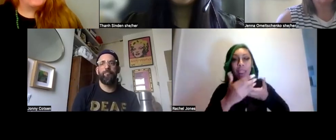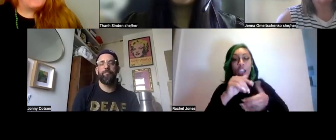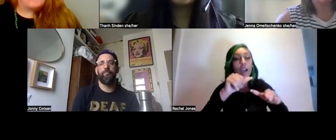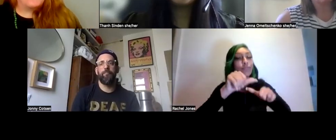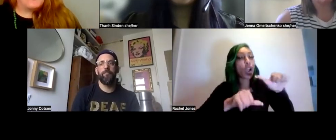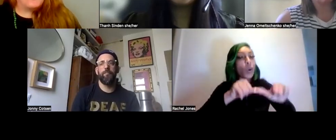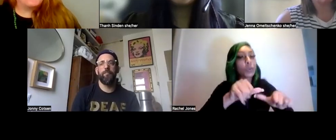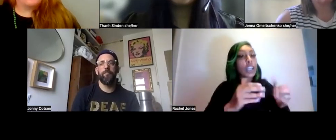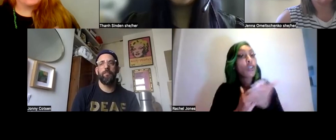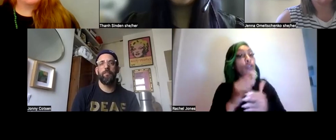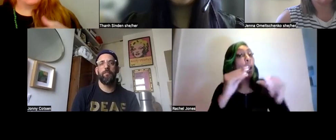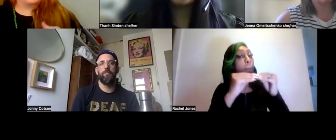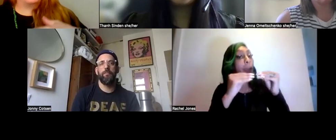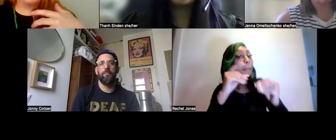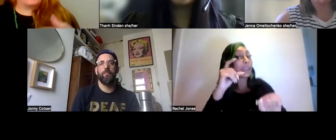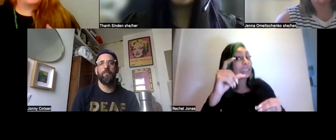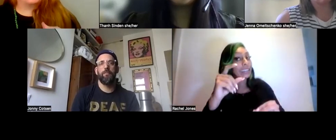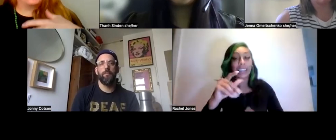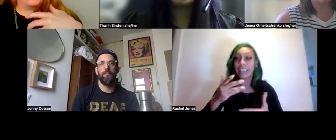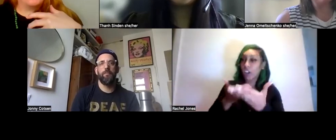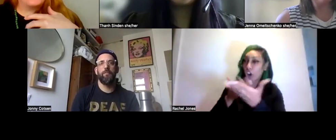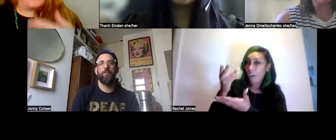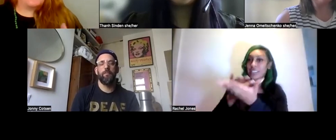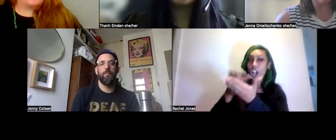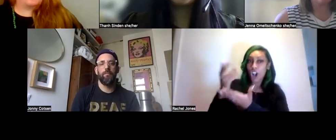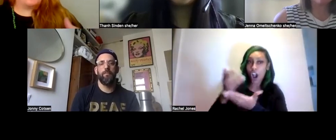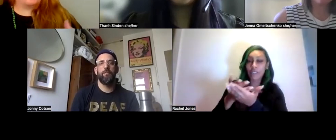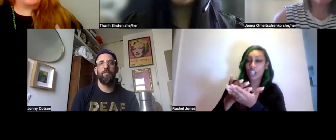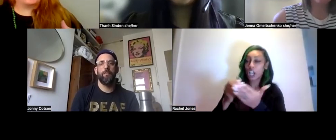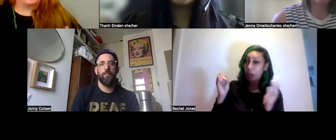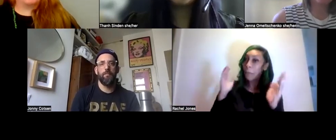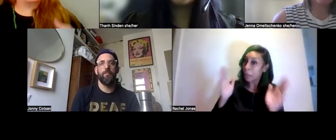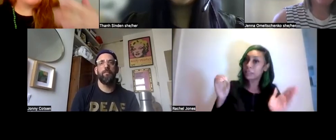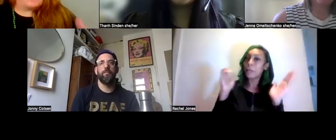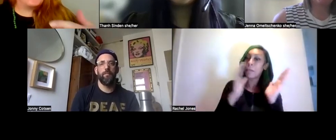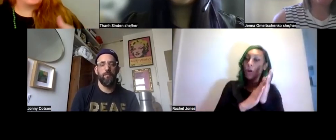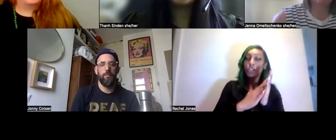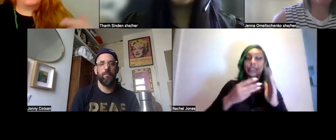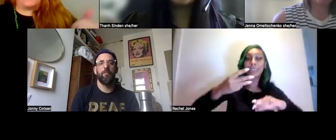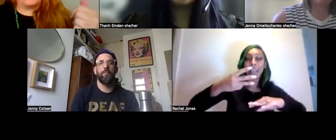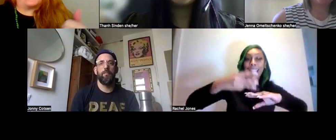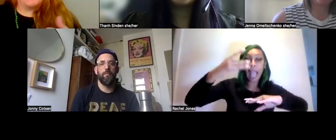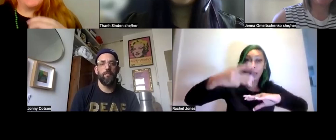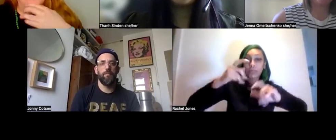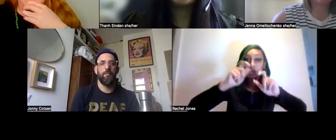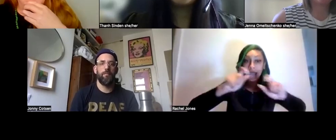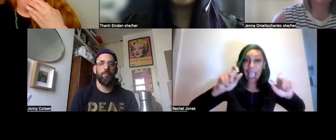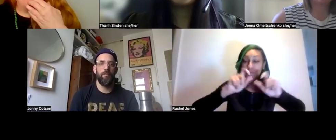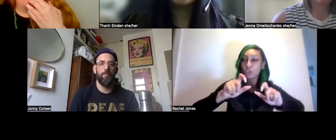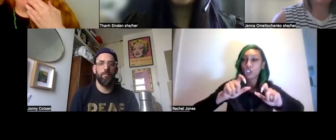went through with the BBC around implementing captions as something that's already embedded rather than